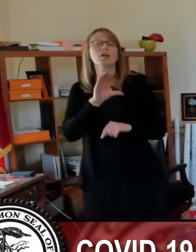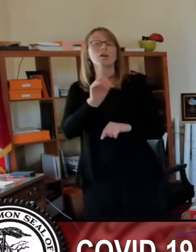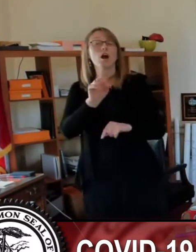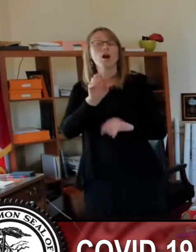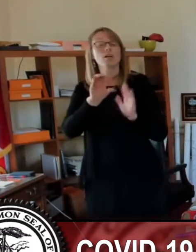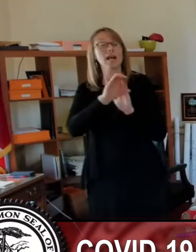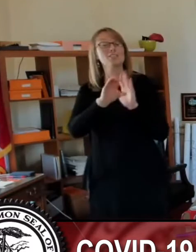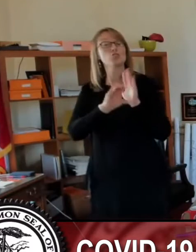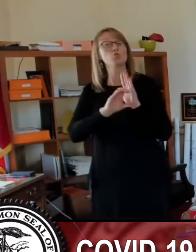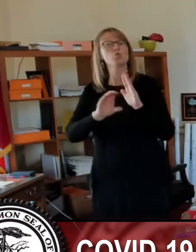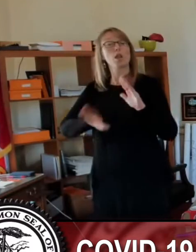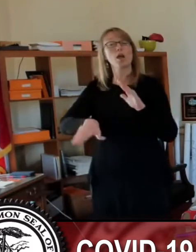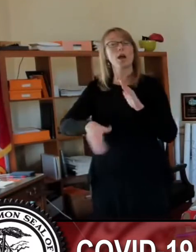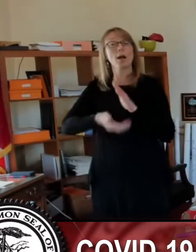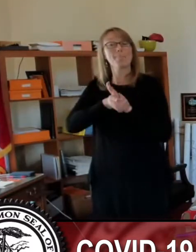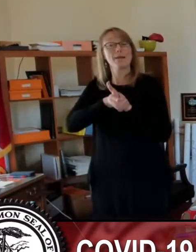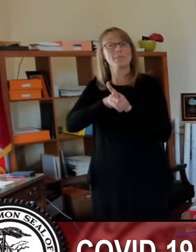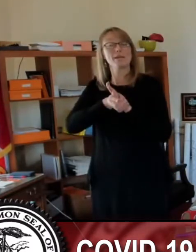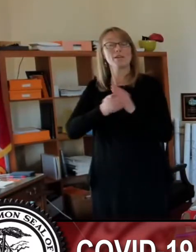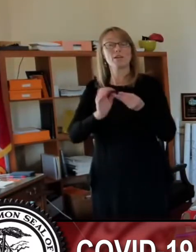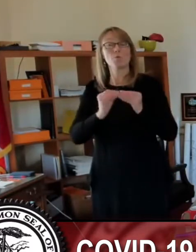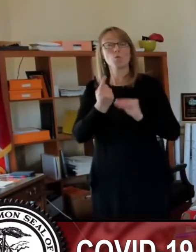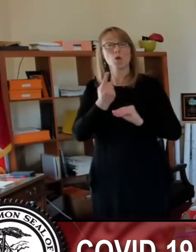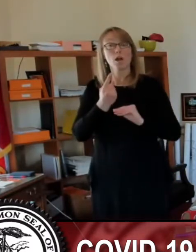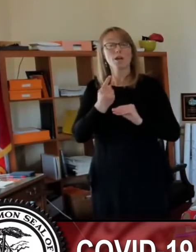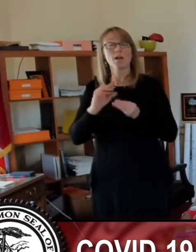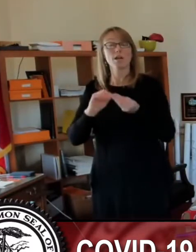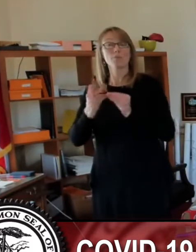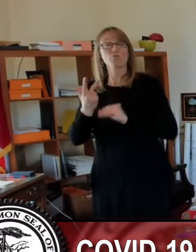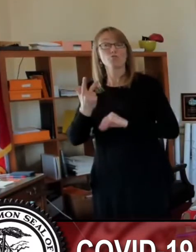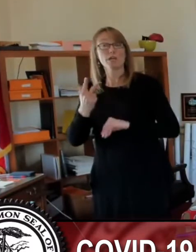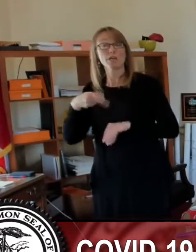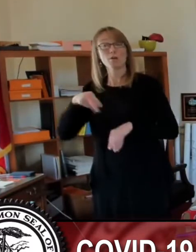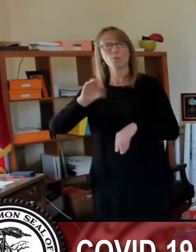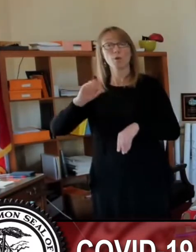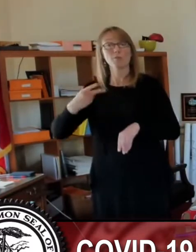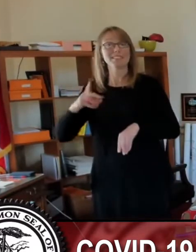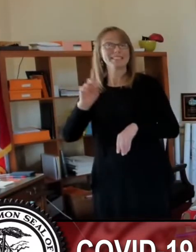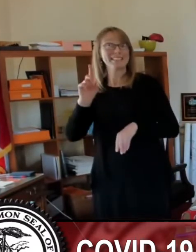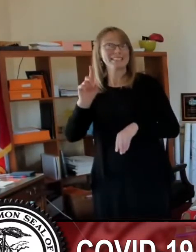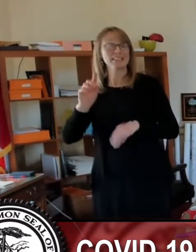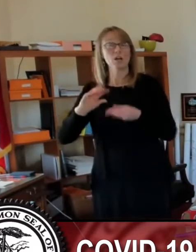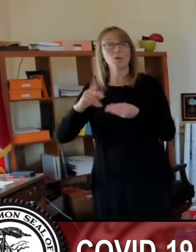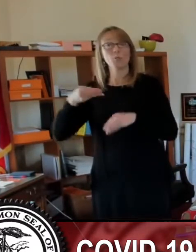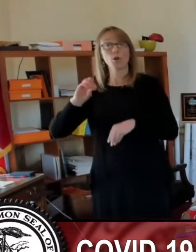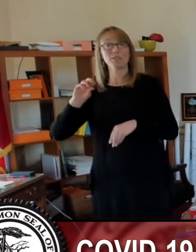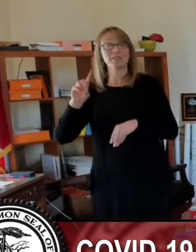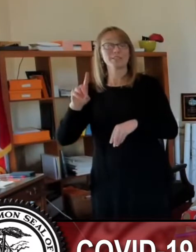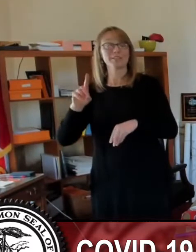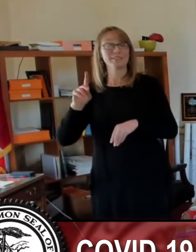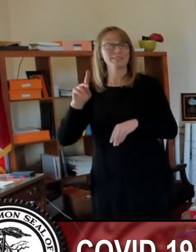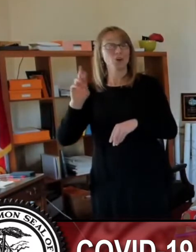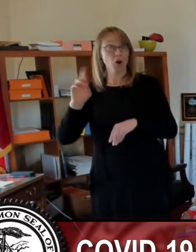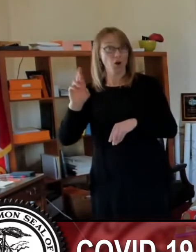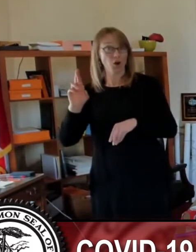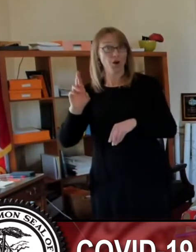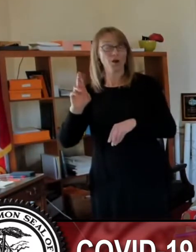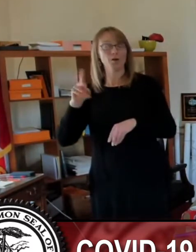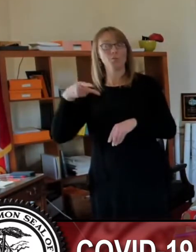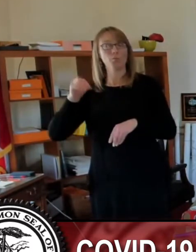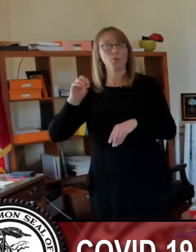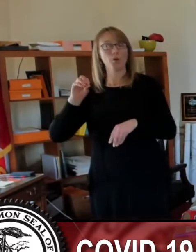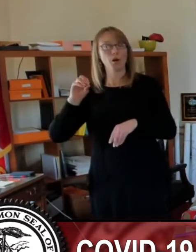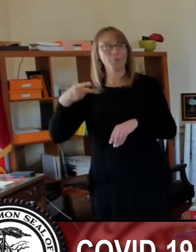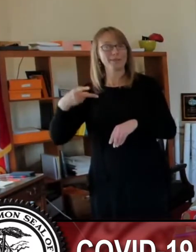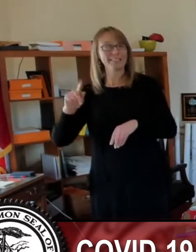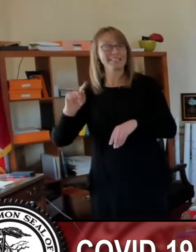1, 3, Proposition D, Proposition 1, Proposition R, Proposition T. So if you don't